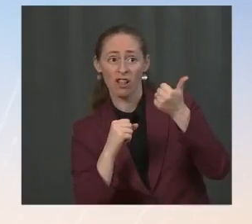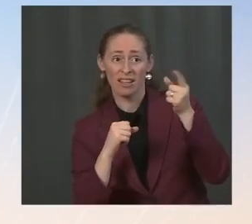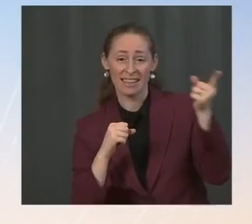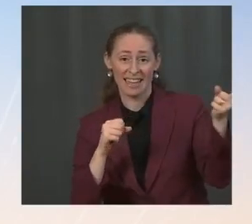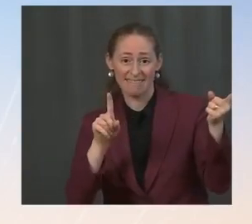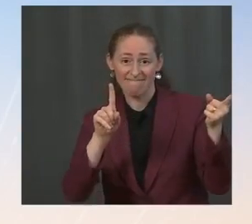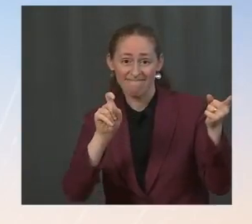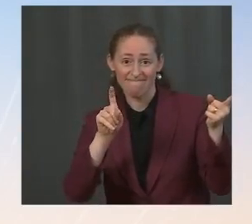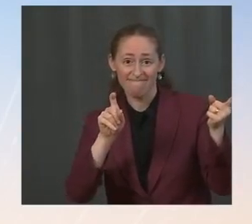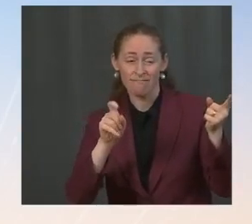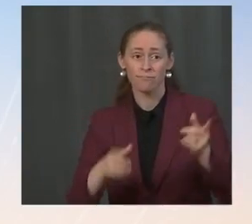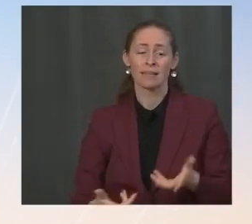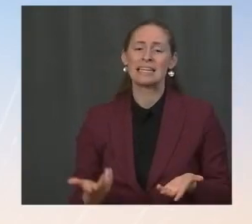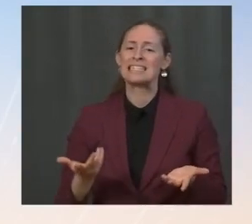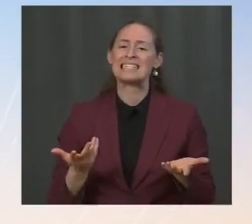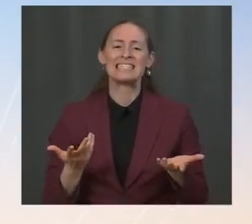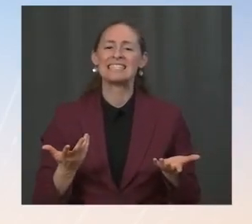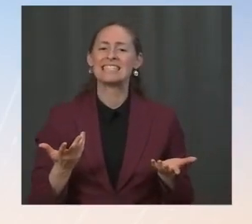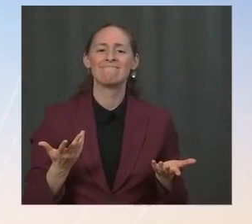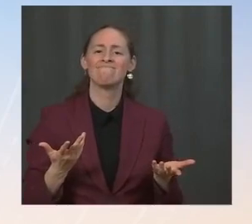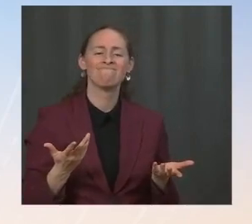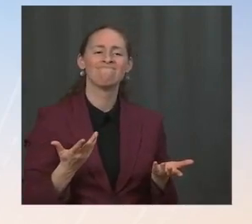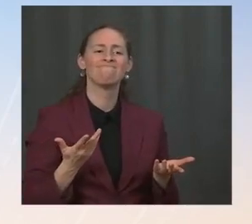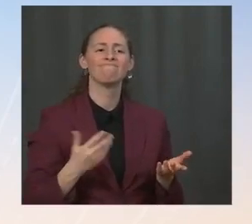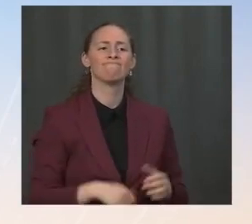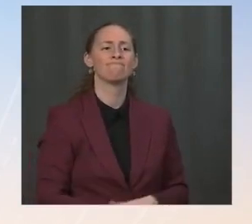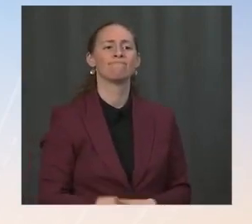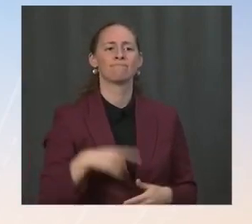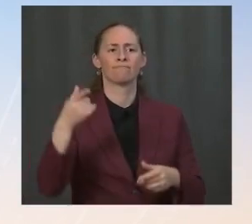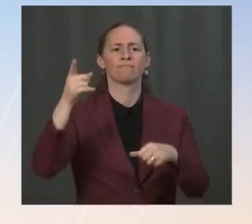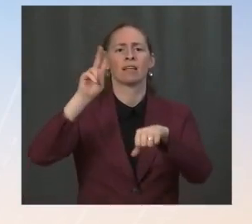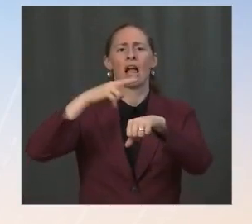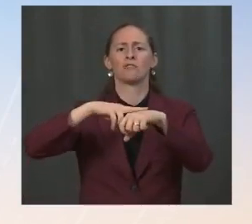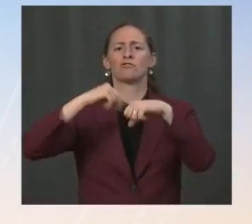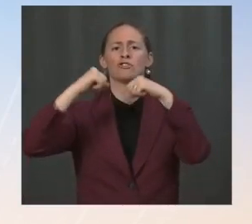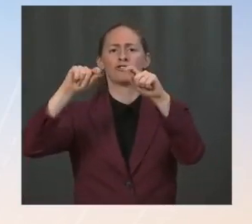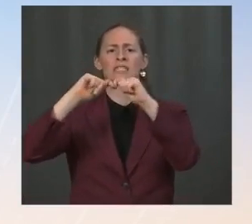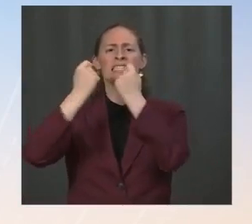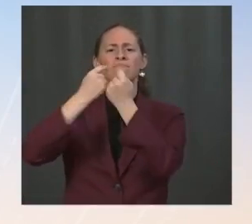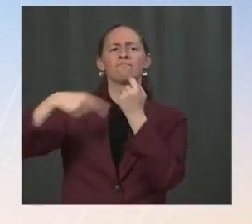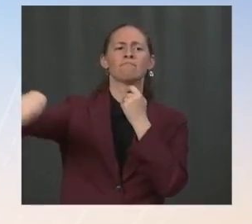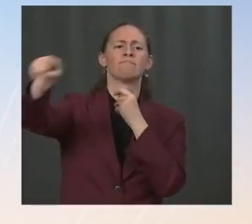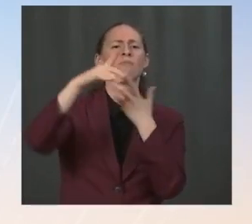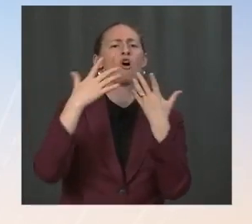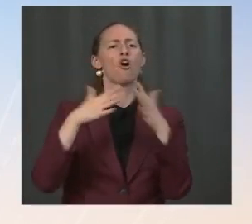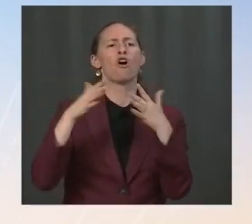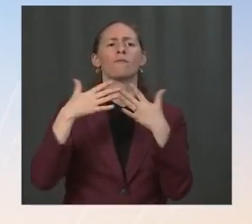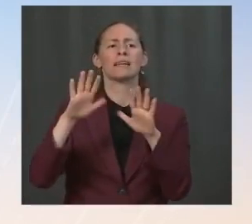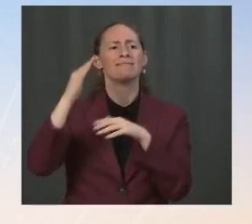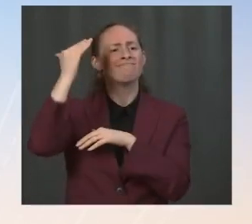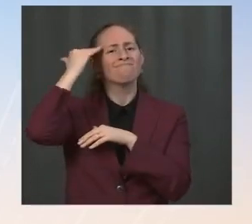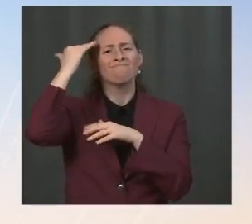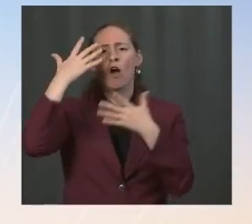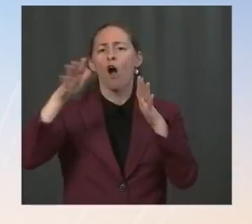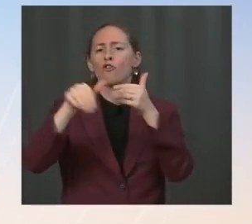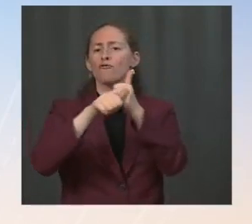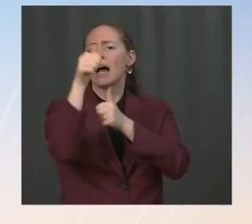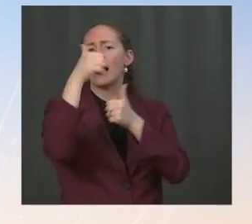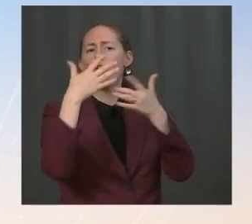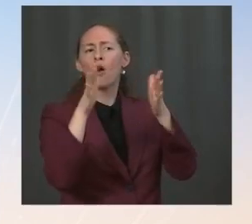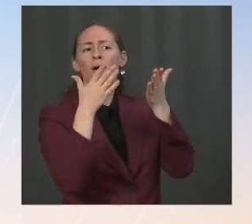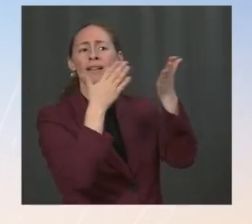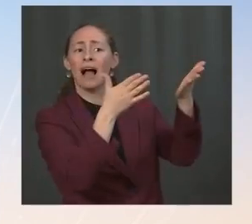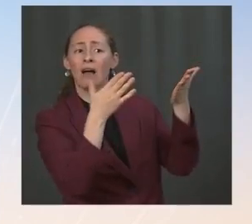assessment. As I think our national security team has said, members of our national security team, these are ongoing threats. We are watching them